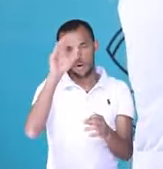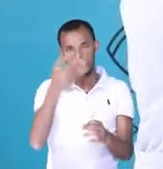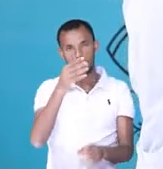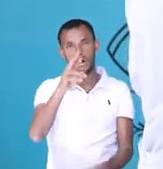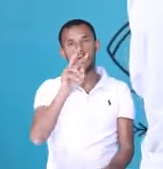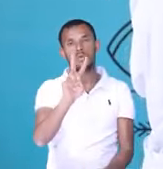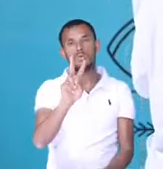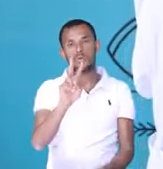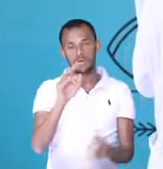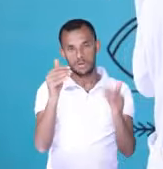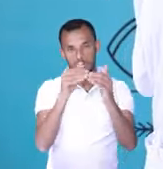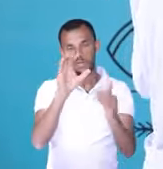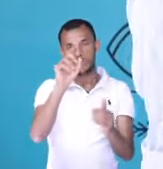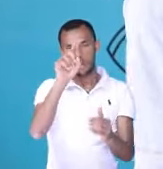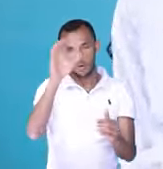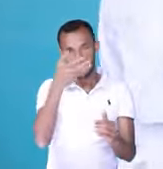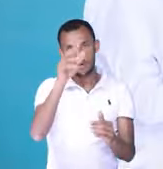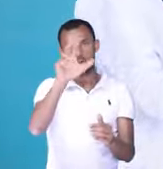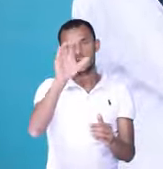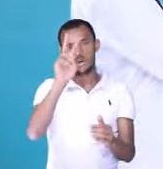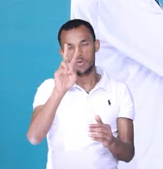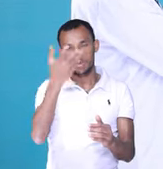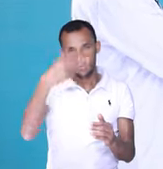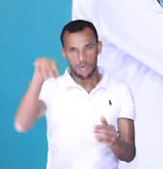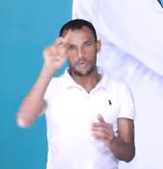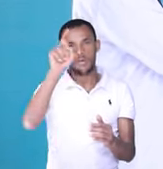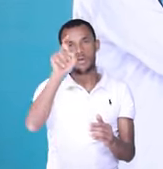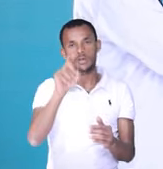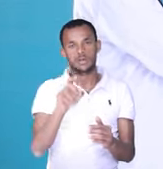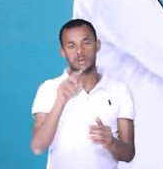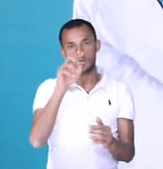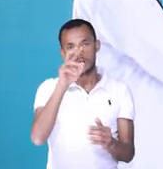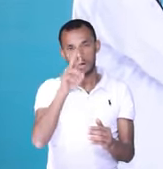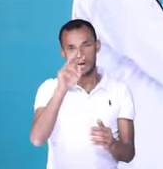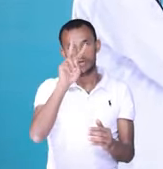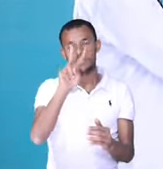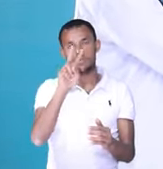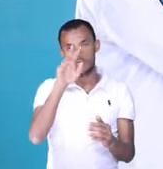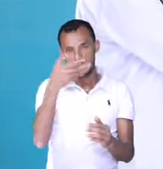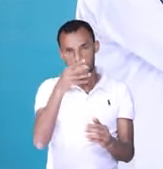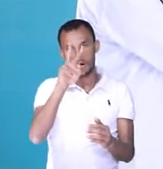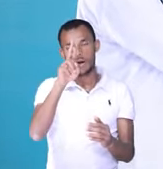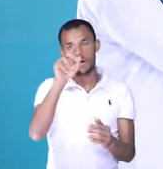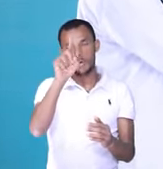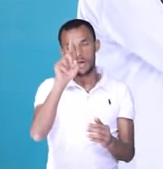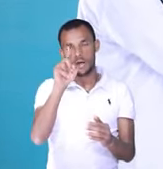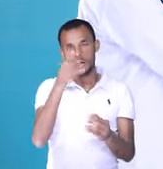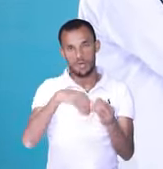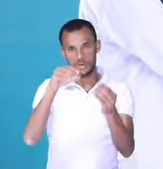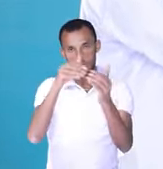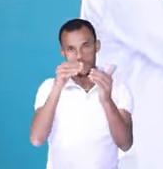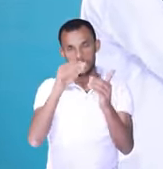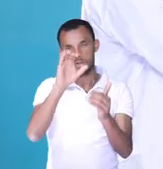equals to C1 over C2, the power of X. Again, it is possible. R2 over R1 is equals to C2